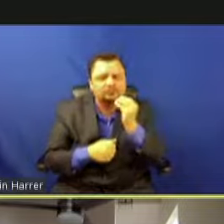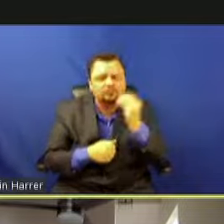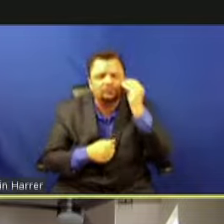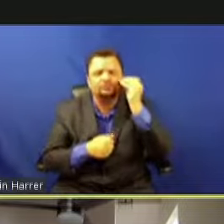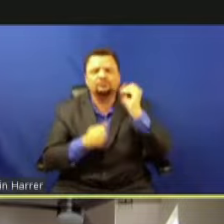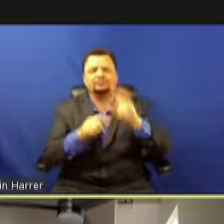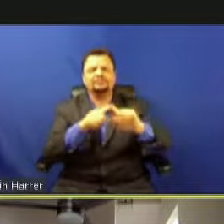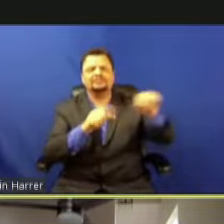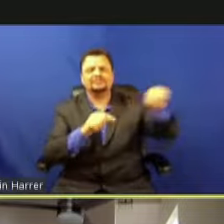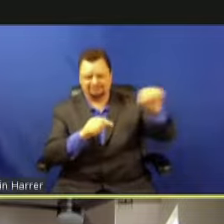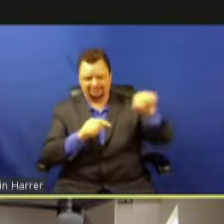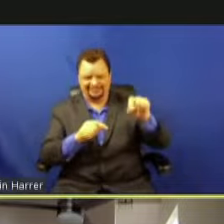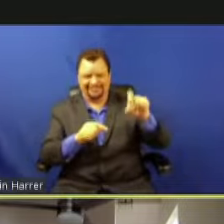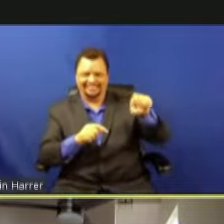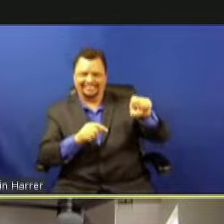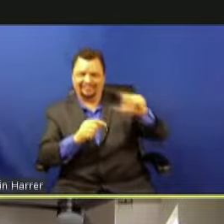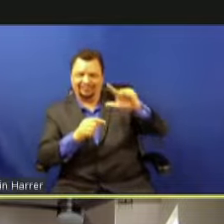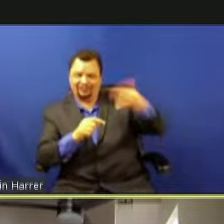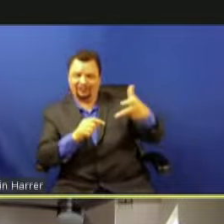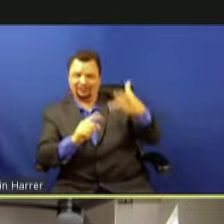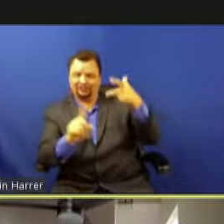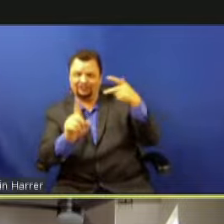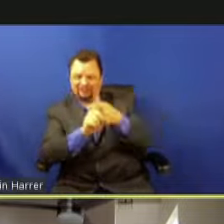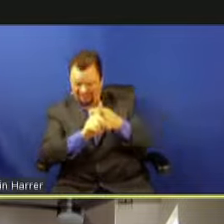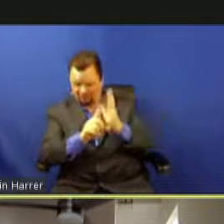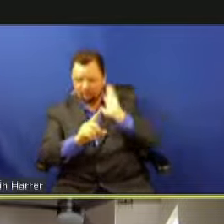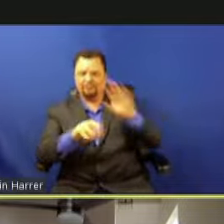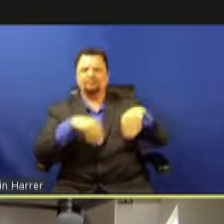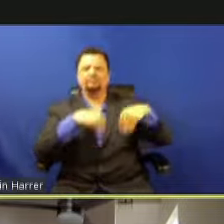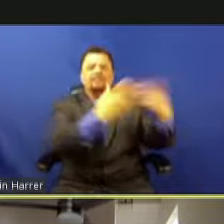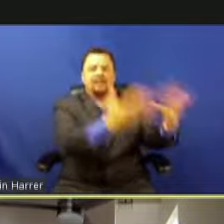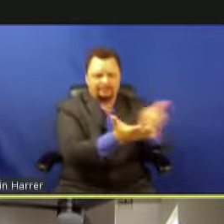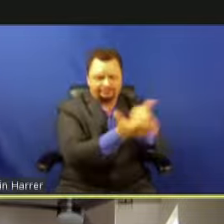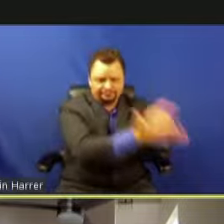our booster planning also includes offering booster clinics to the